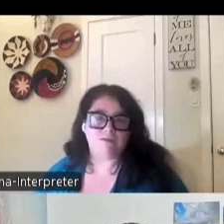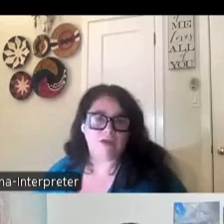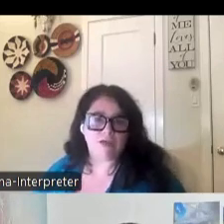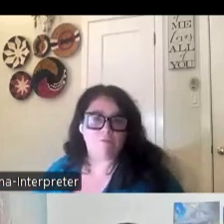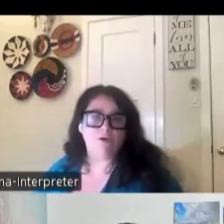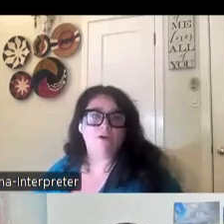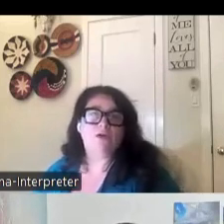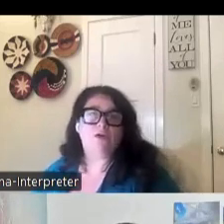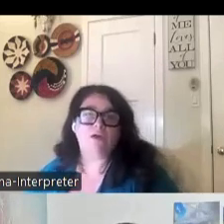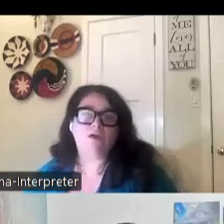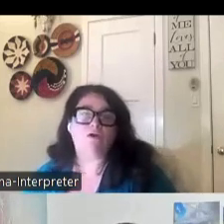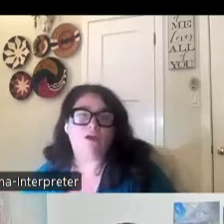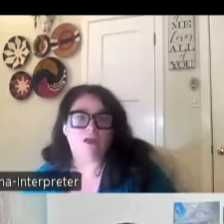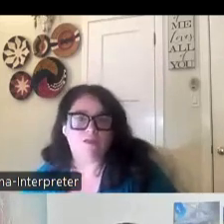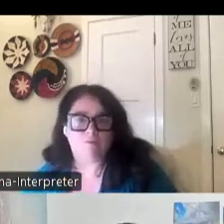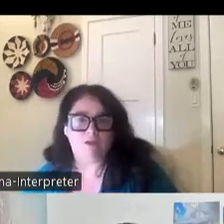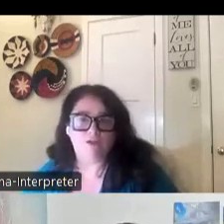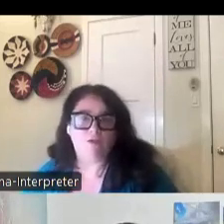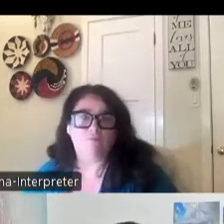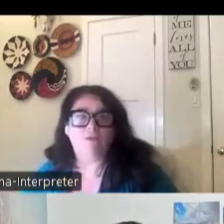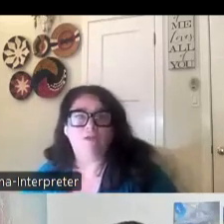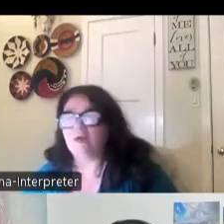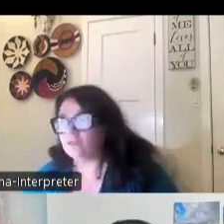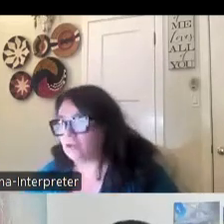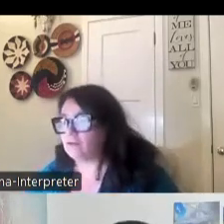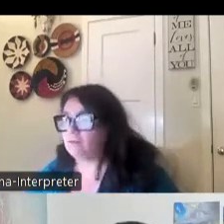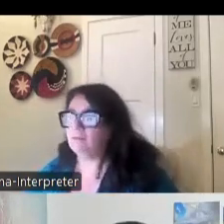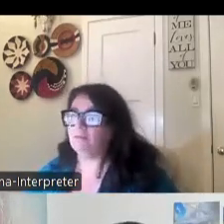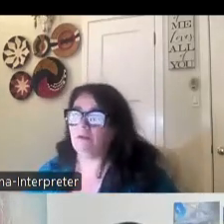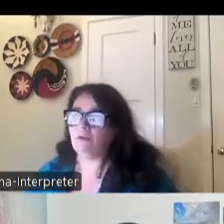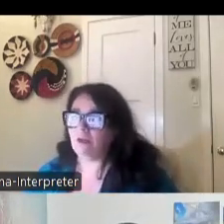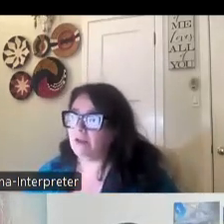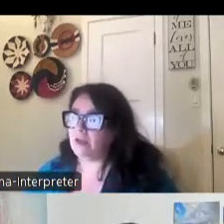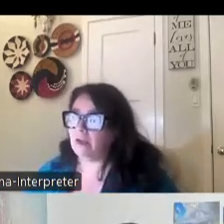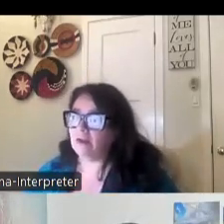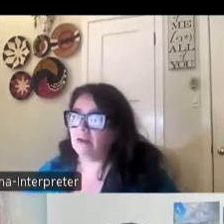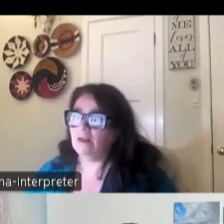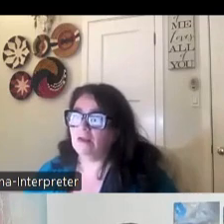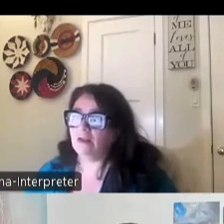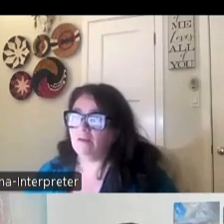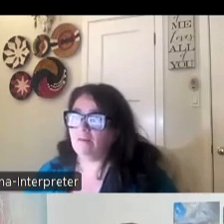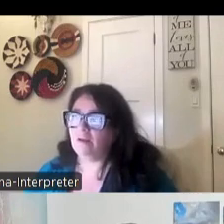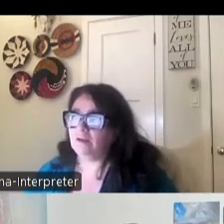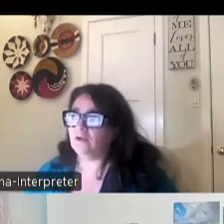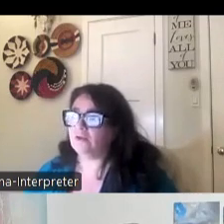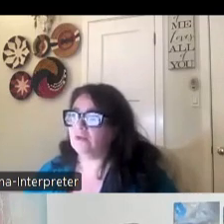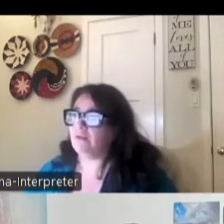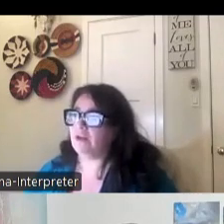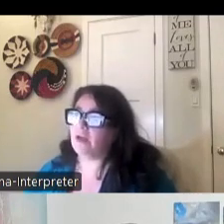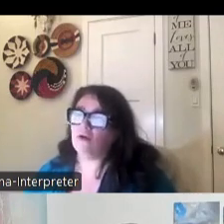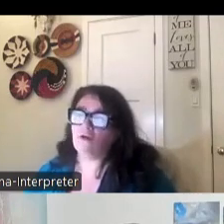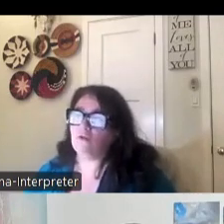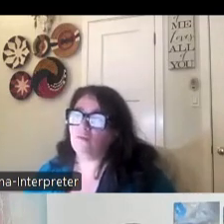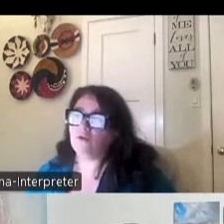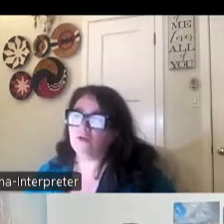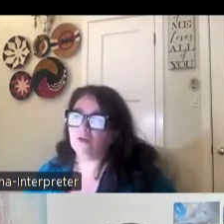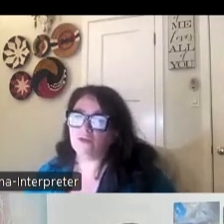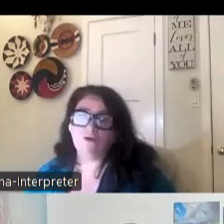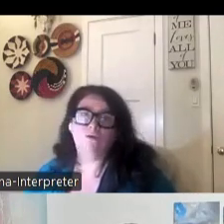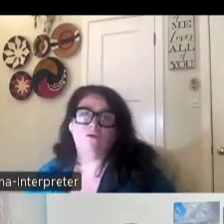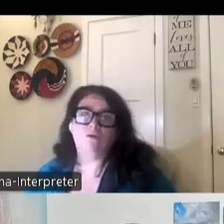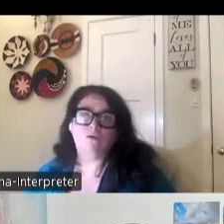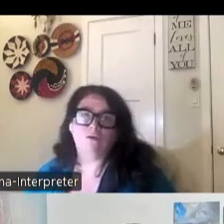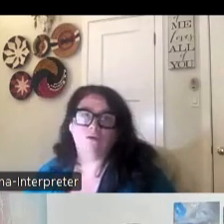So for the purposes of this conversation, it might be helpful to think of this process